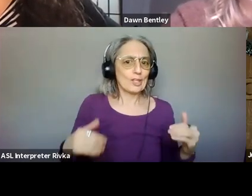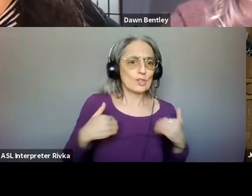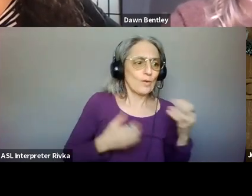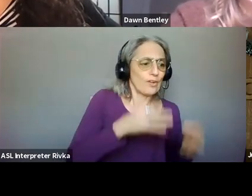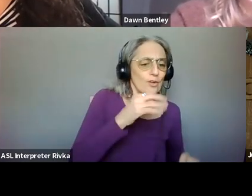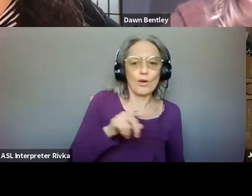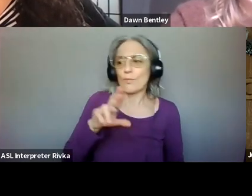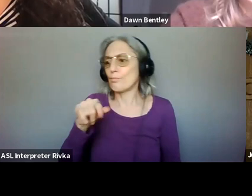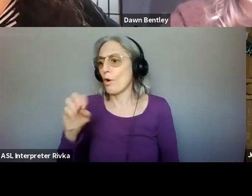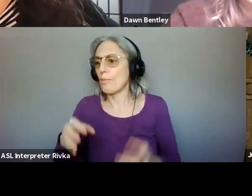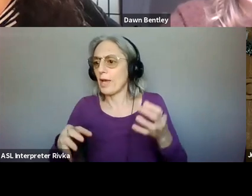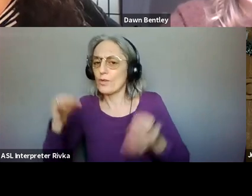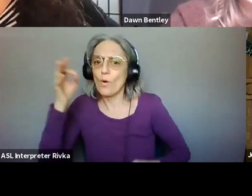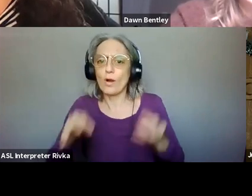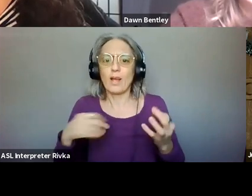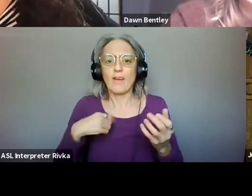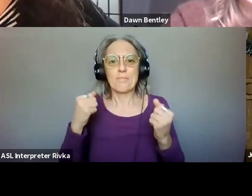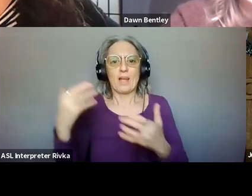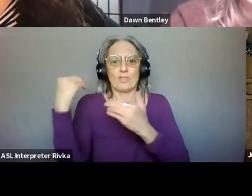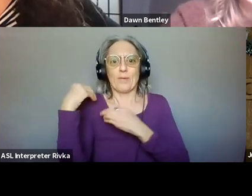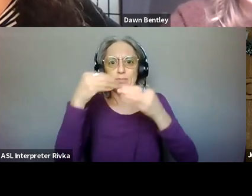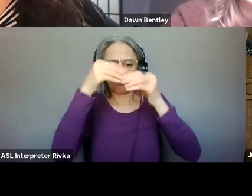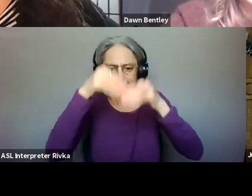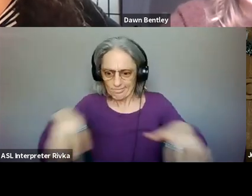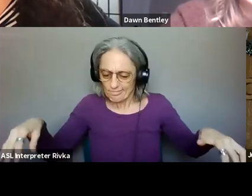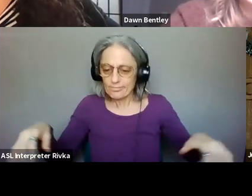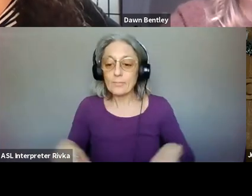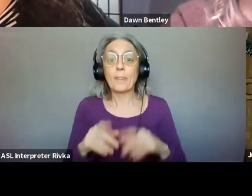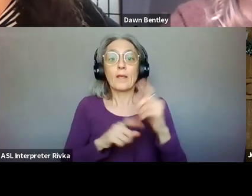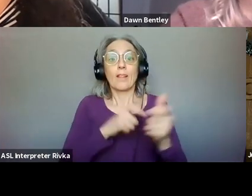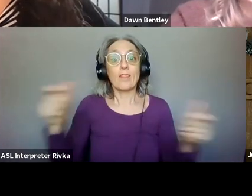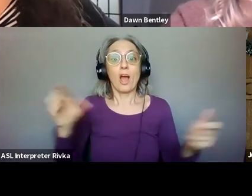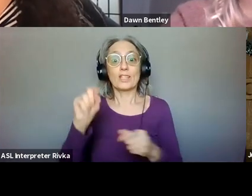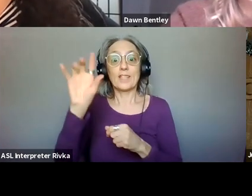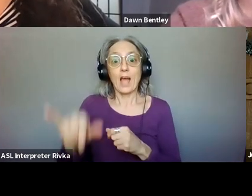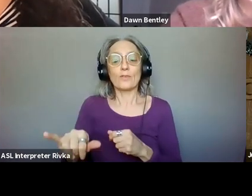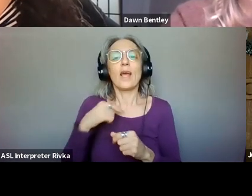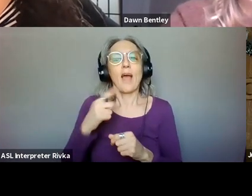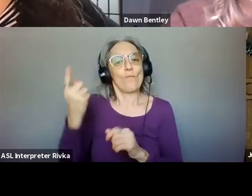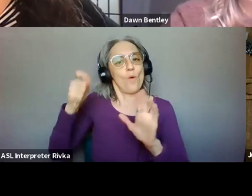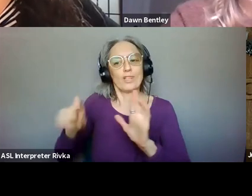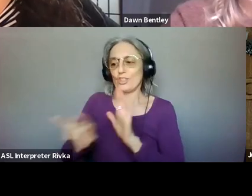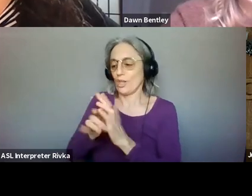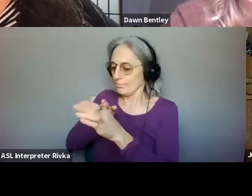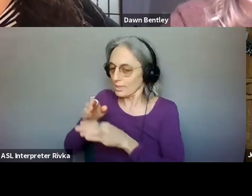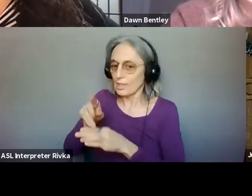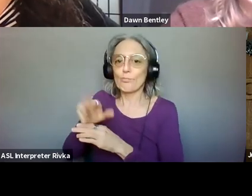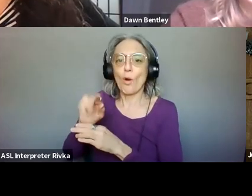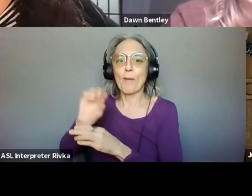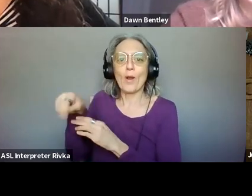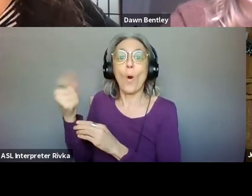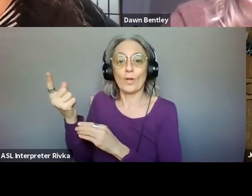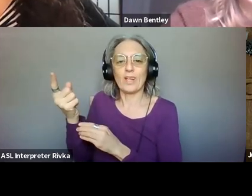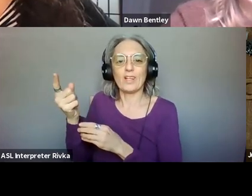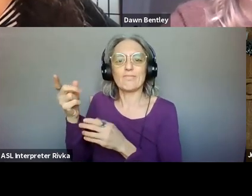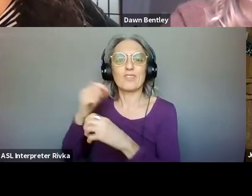In the larger counties, we have a probate judge who does only probate. So in my court, since we're in a larger county, Lucas